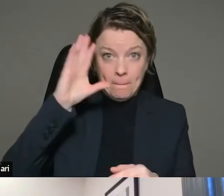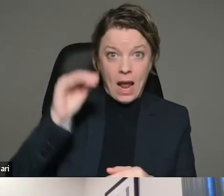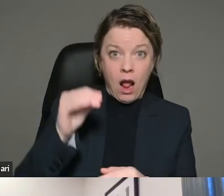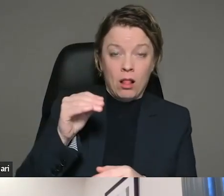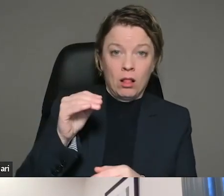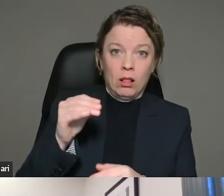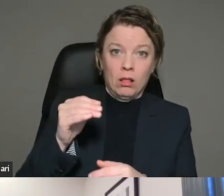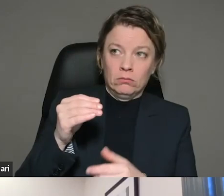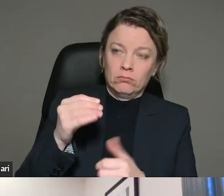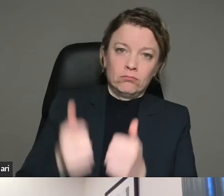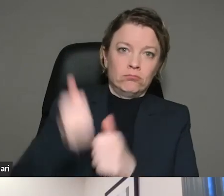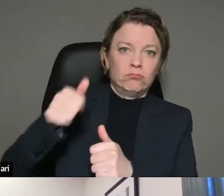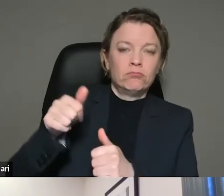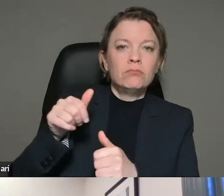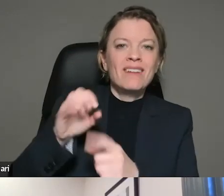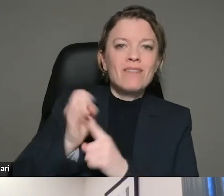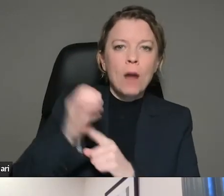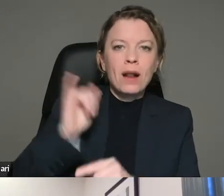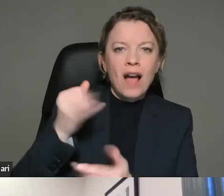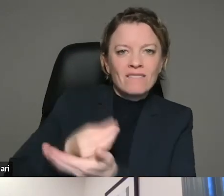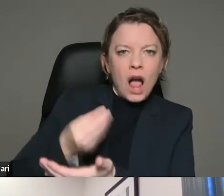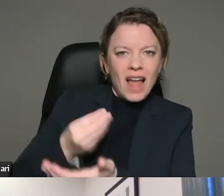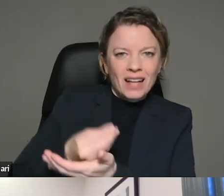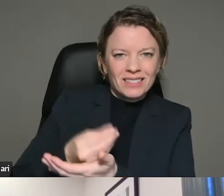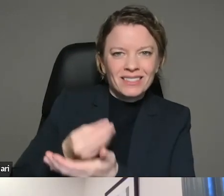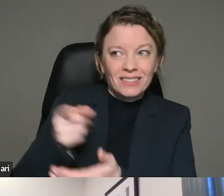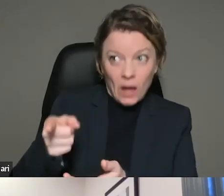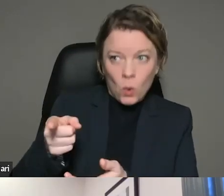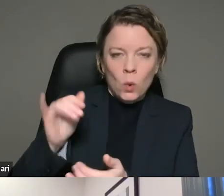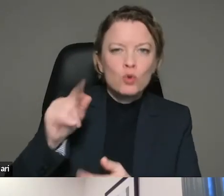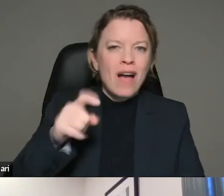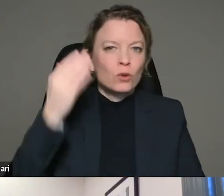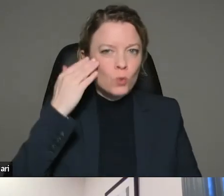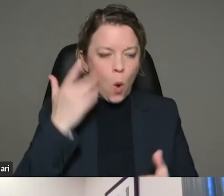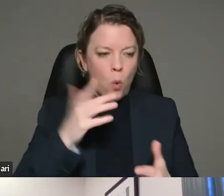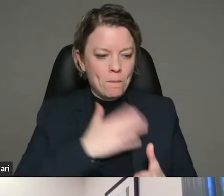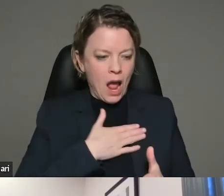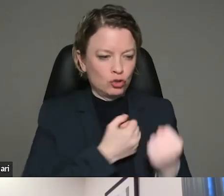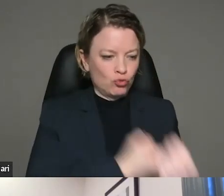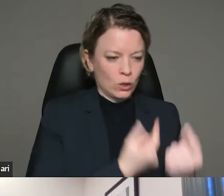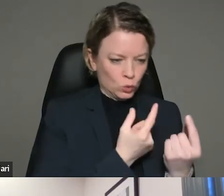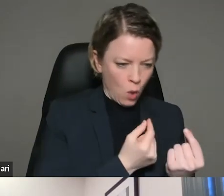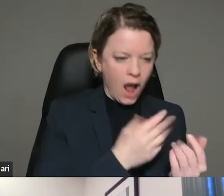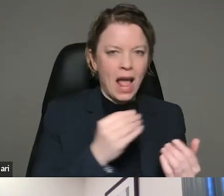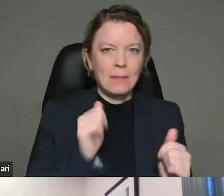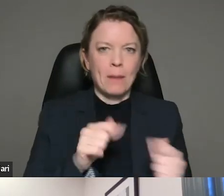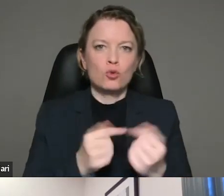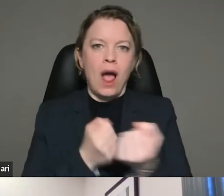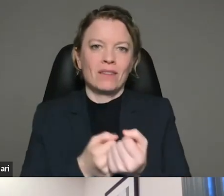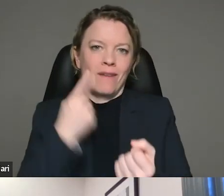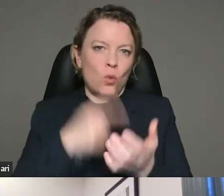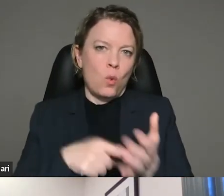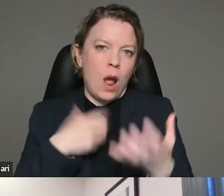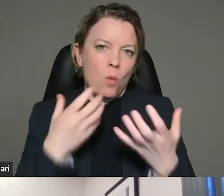hard to just tap into mentors. You need to be equally confident about knowing your strengths and then advocating for what you want. You